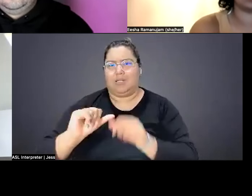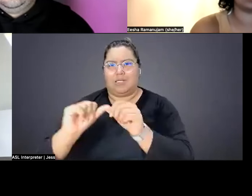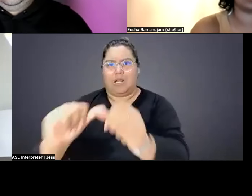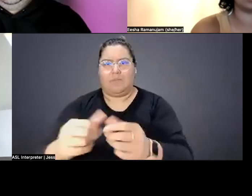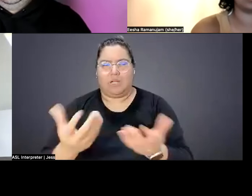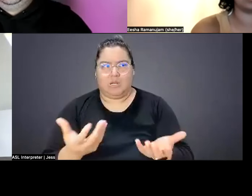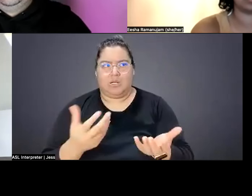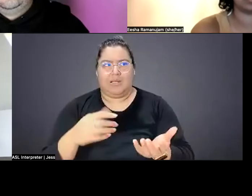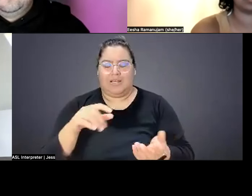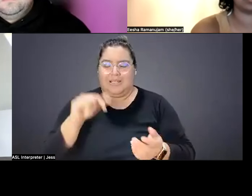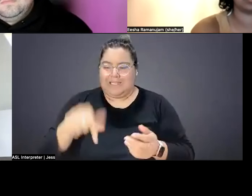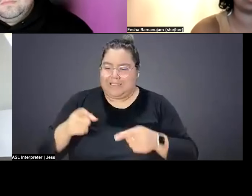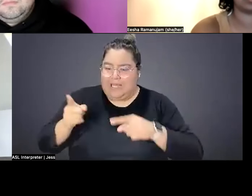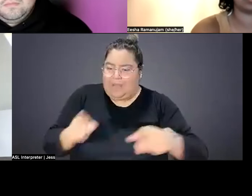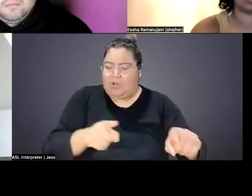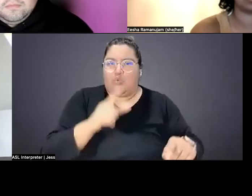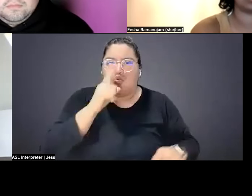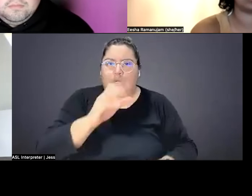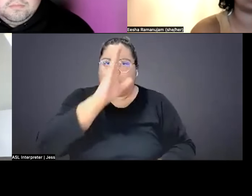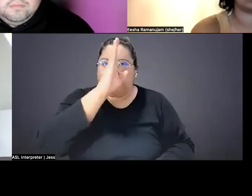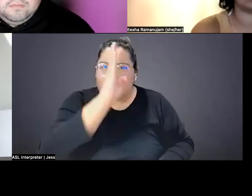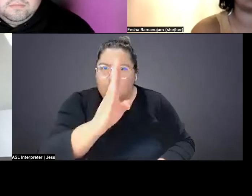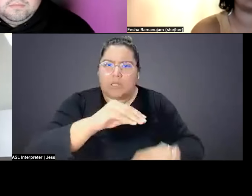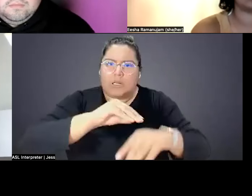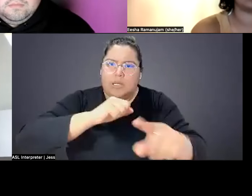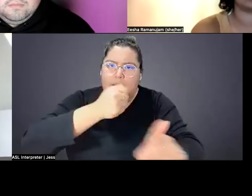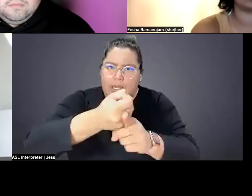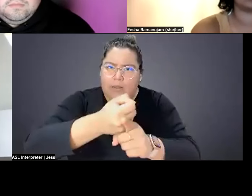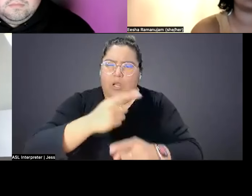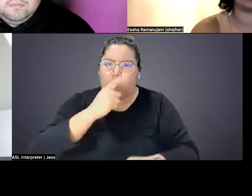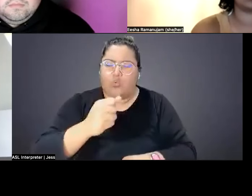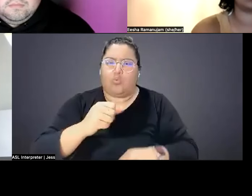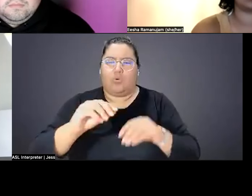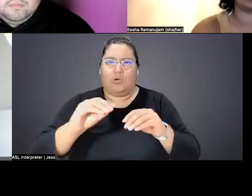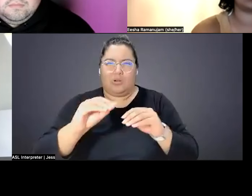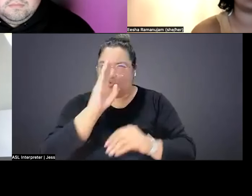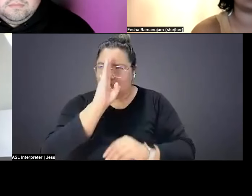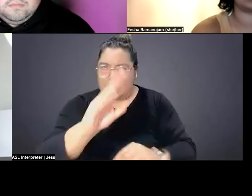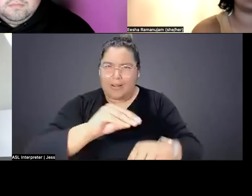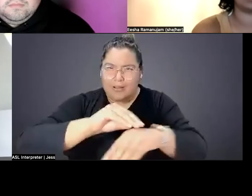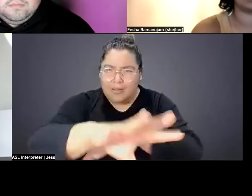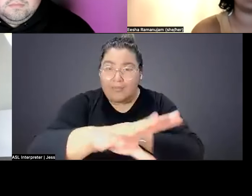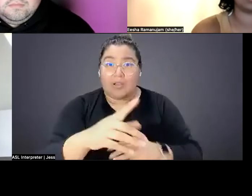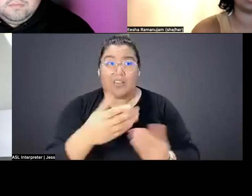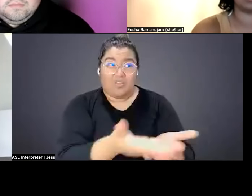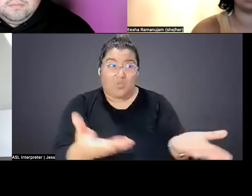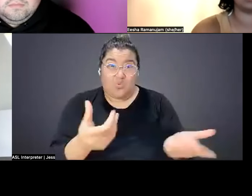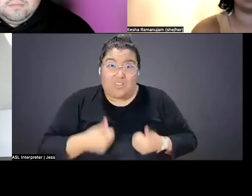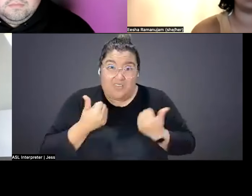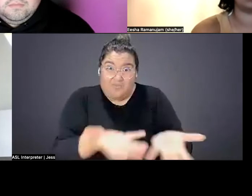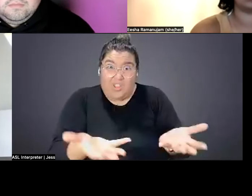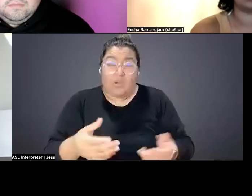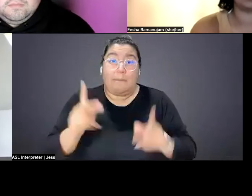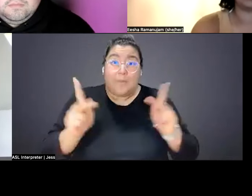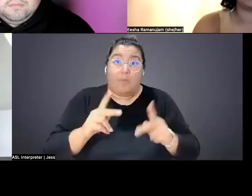directly impacting and who are these directly affecting? And it's those folks at home who are on the ground and actually taking measures